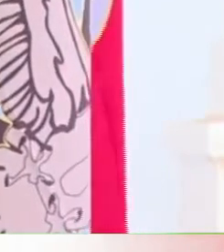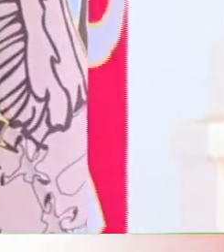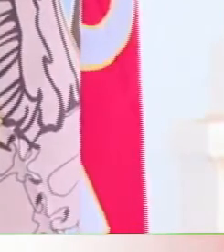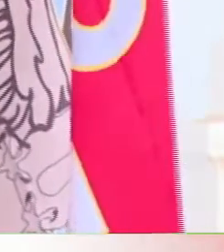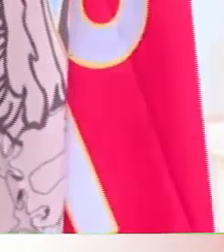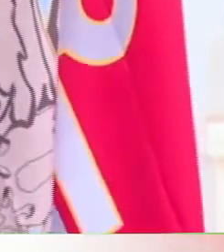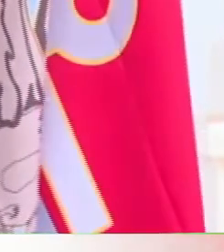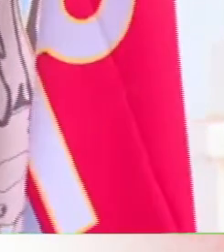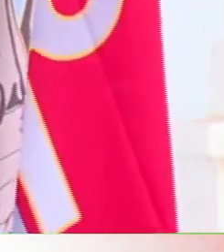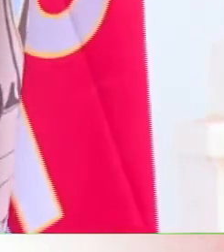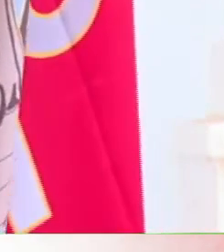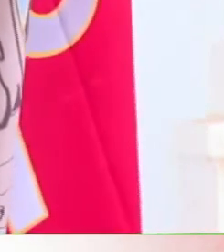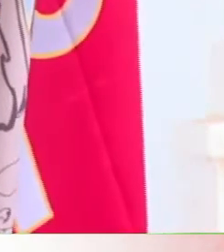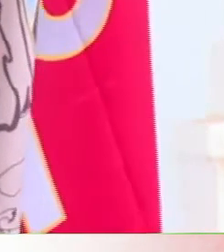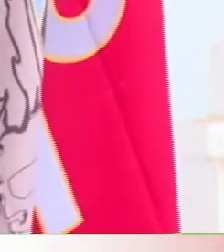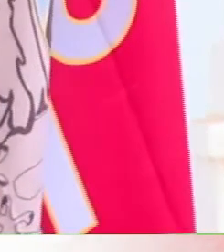graveside